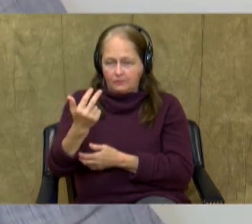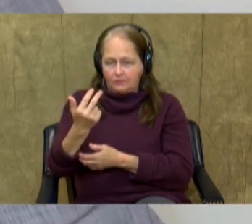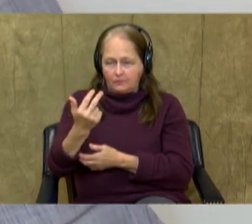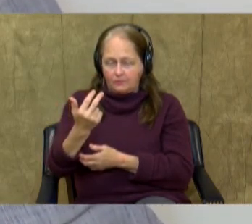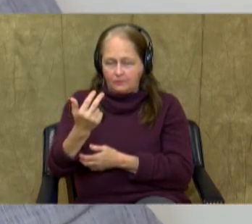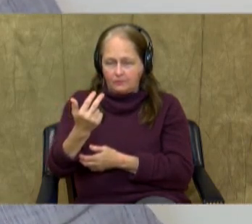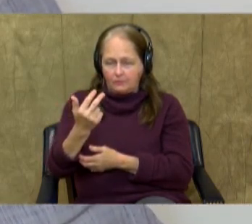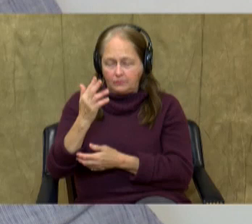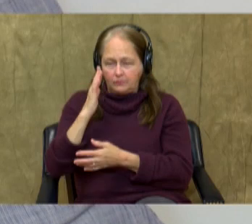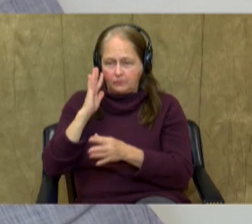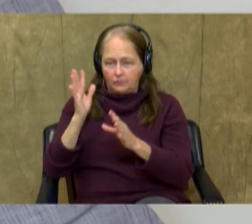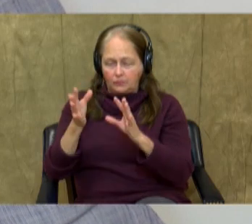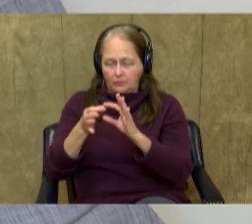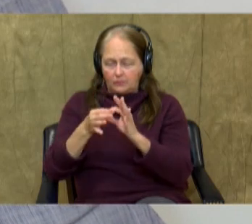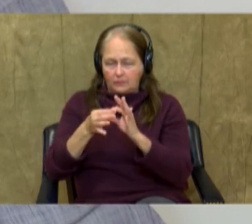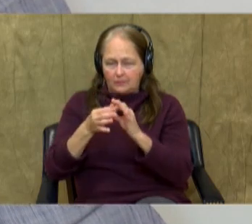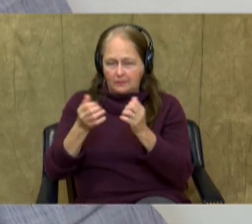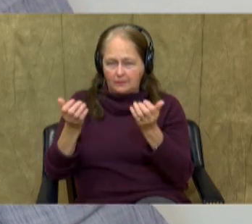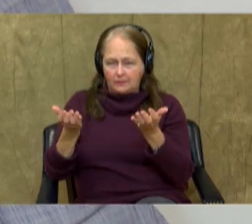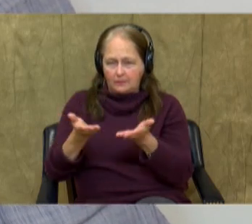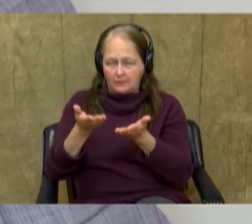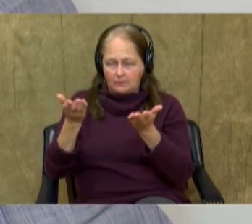So you're going to connect it here.